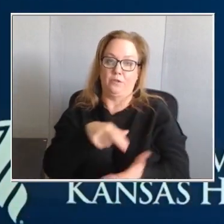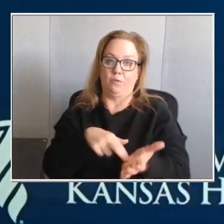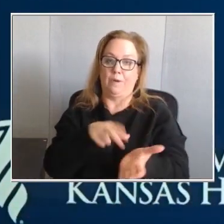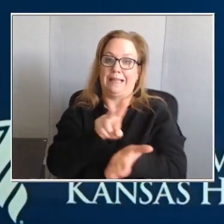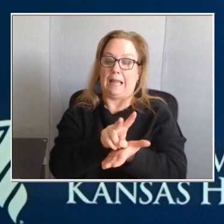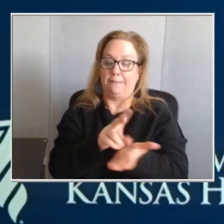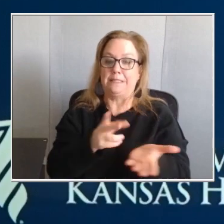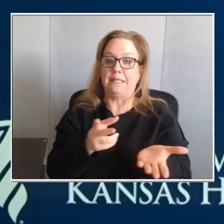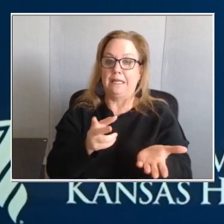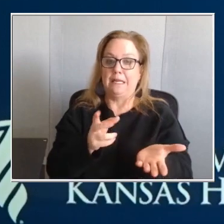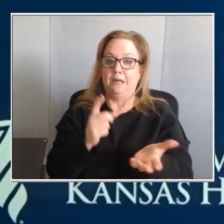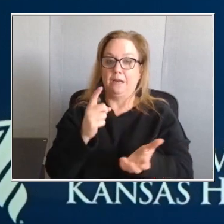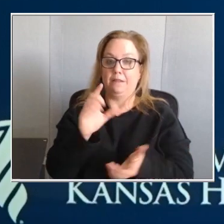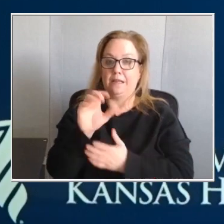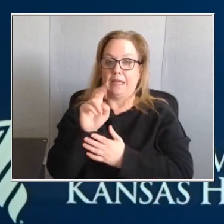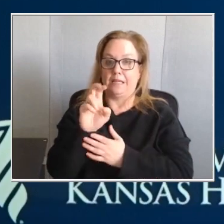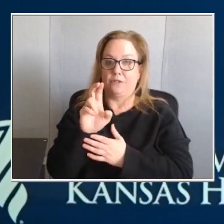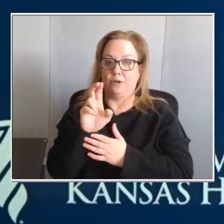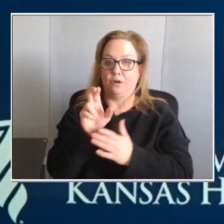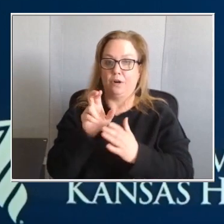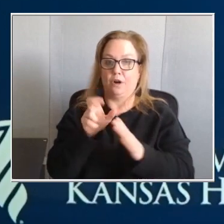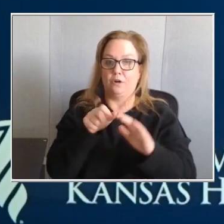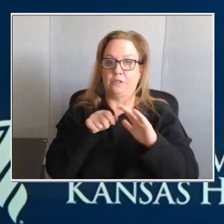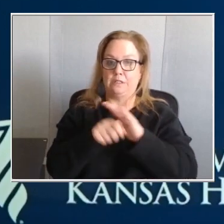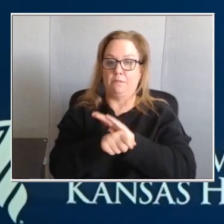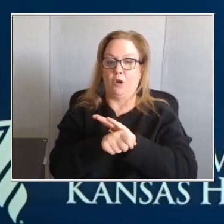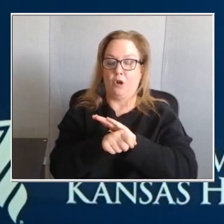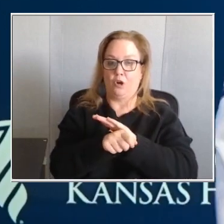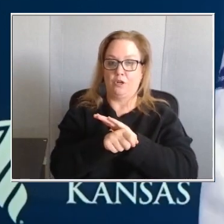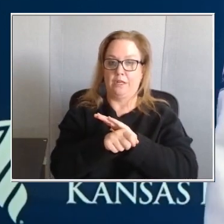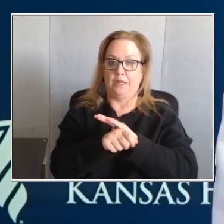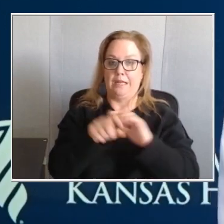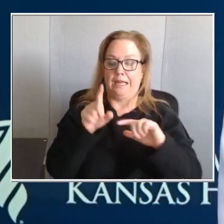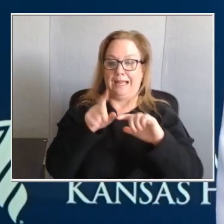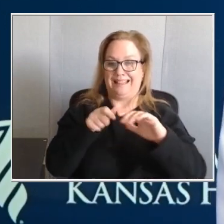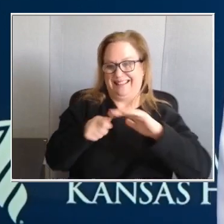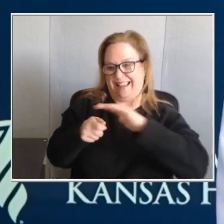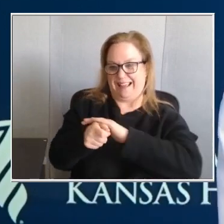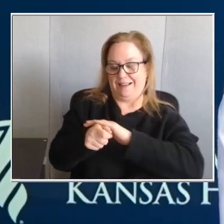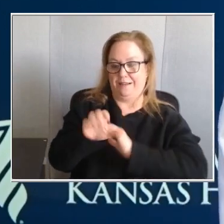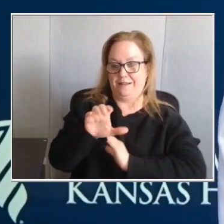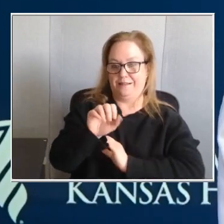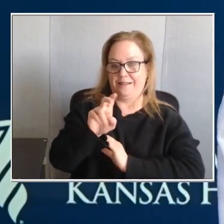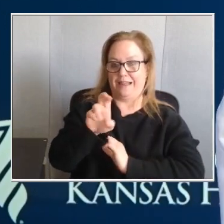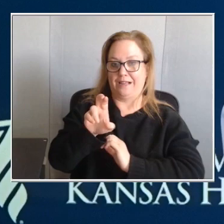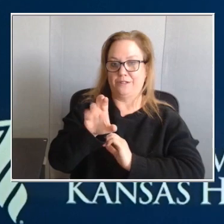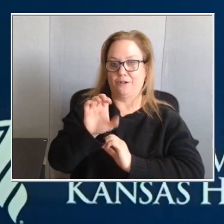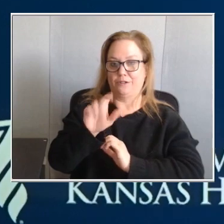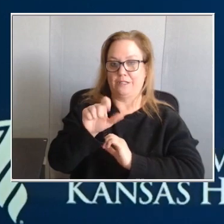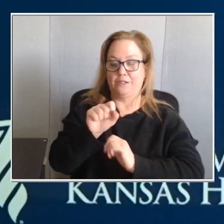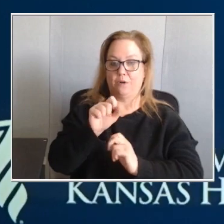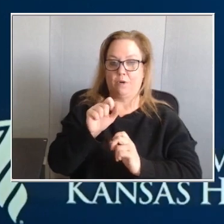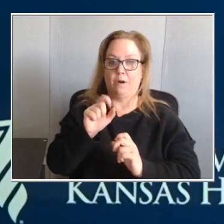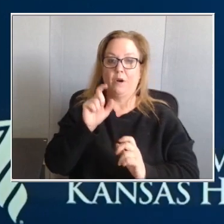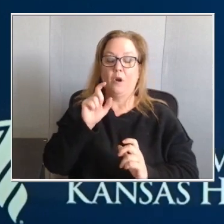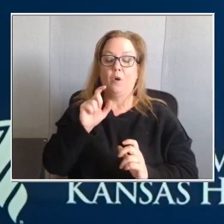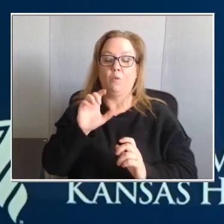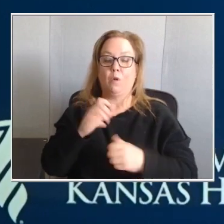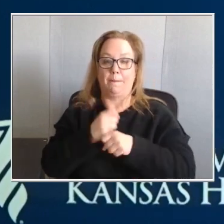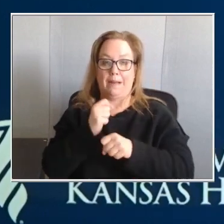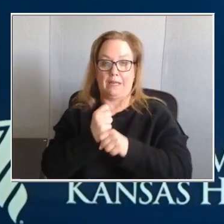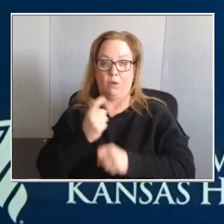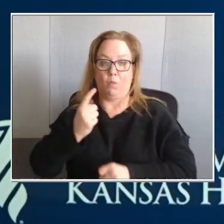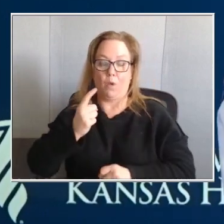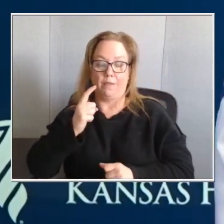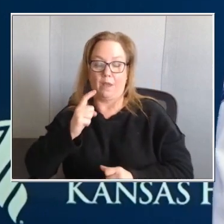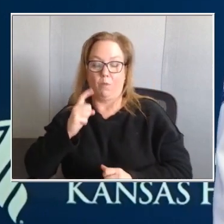is the cancer cells are smart and they pull that molecule off their surface. They can't be seen. So we're making a CAR T that will recognize 3 different